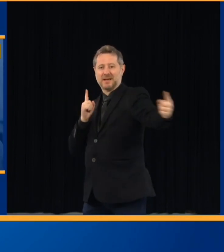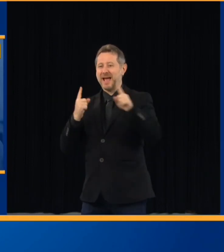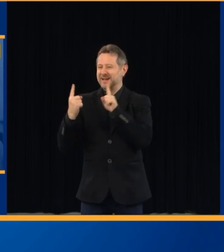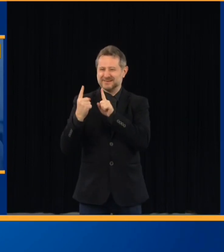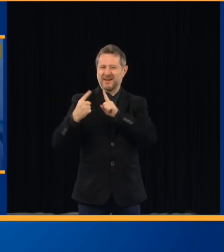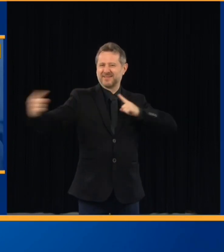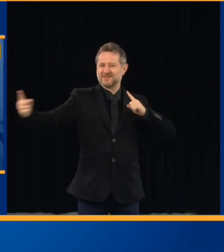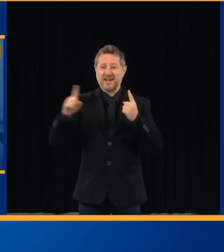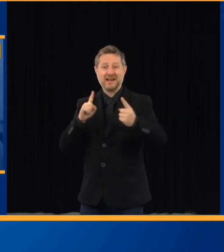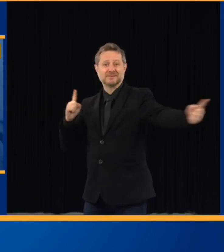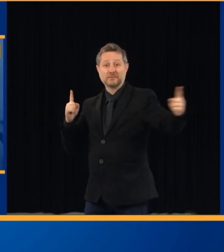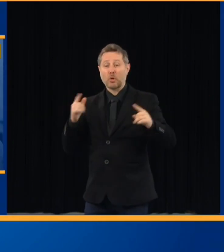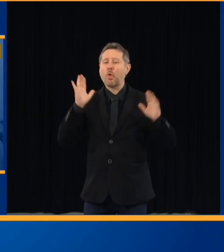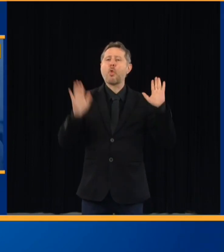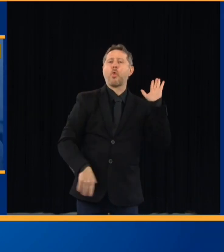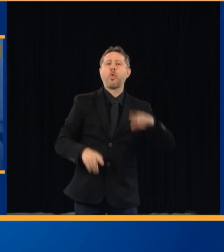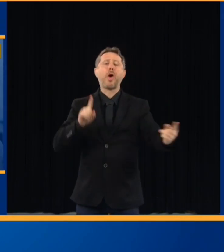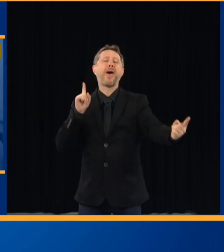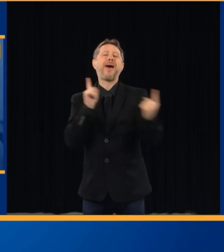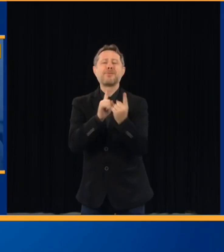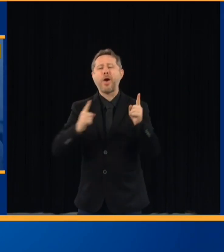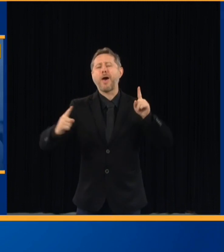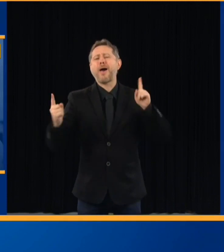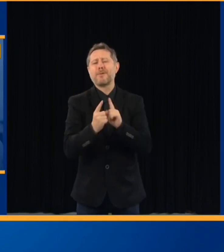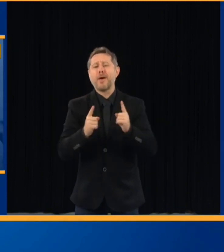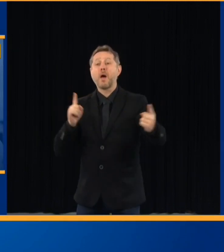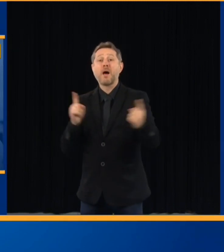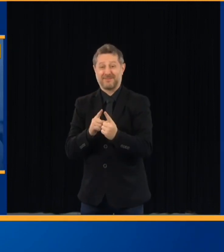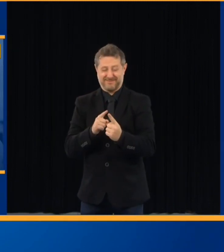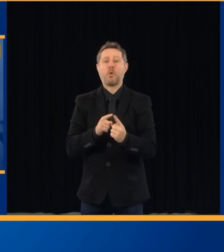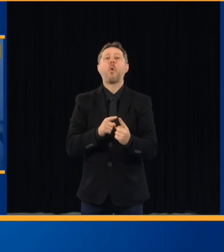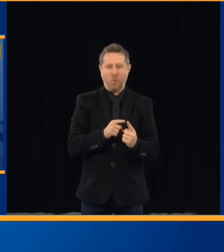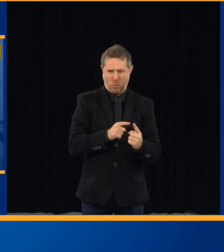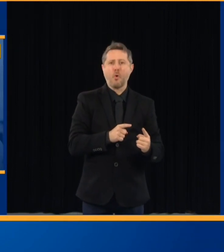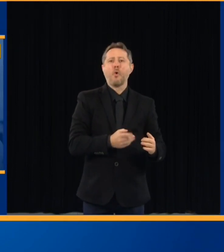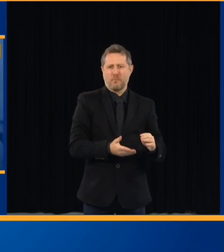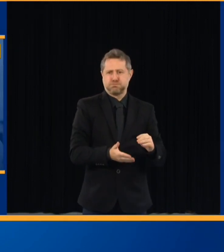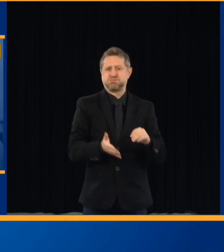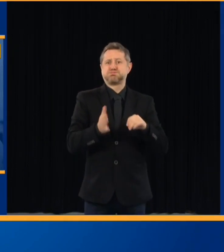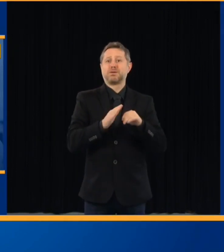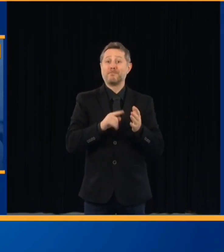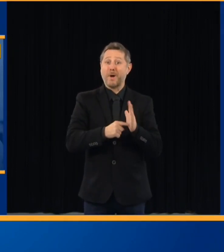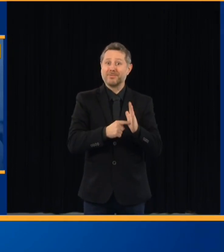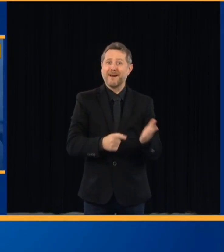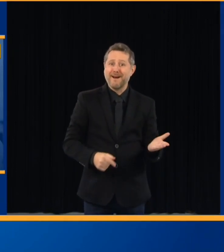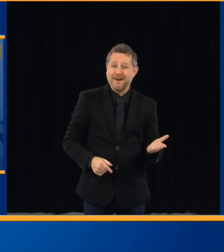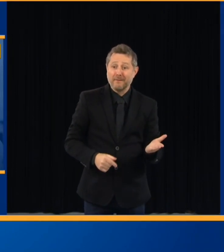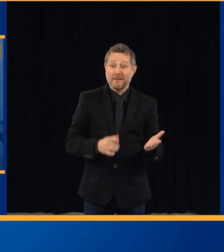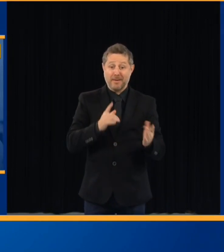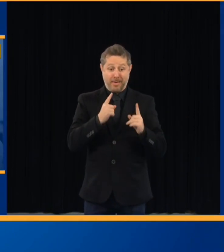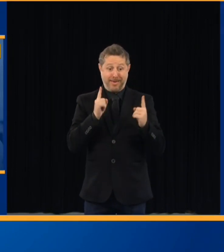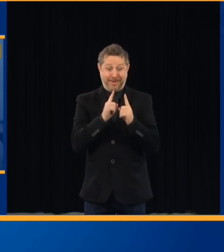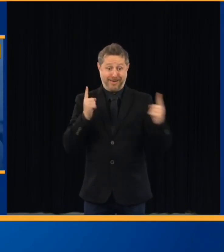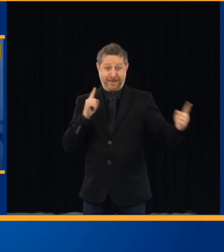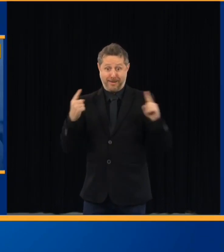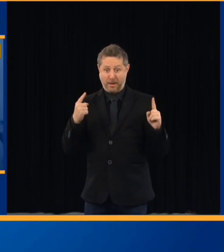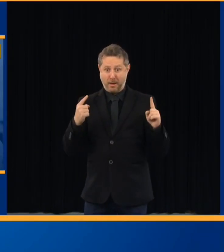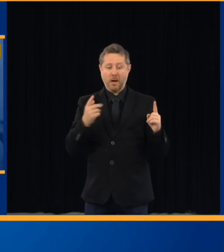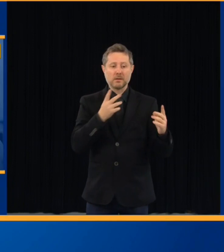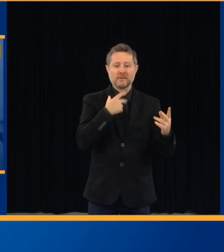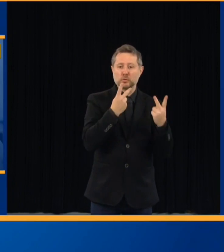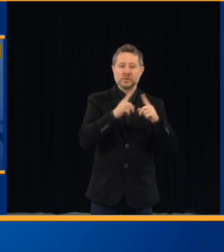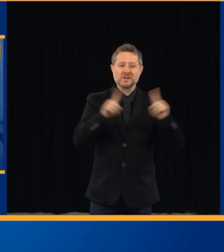that think social distancing is going to be more effective at slowing the rate have a